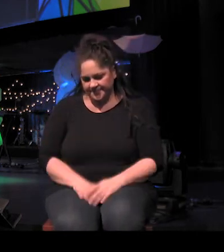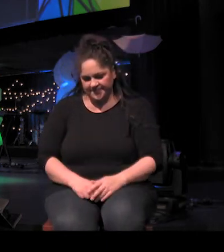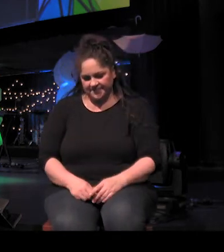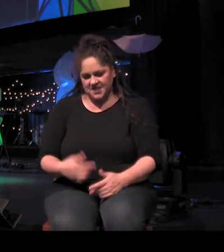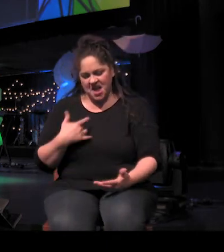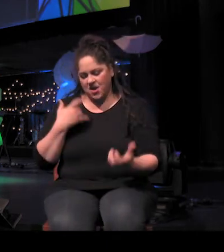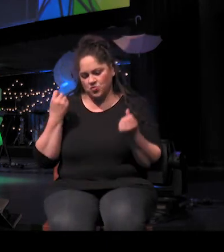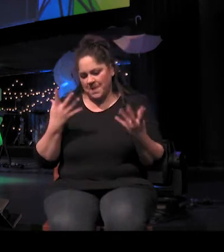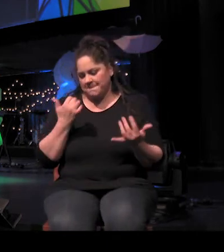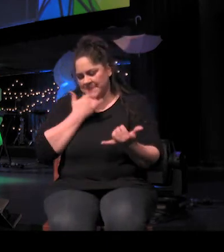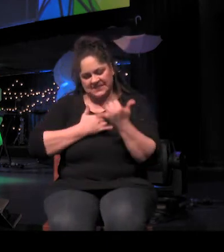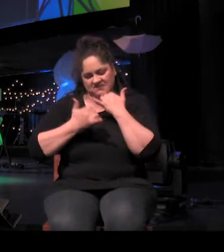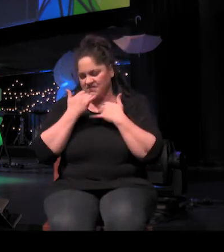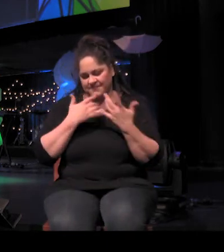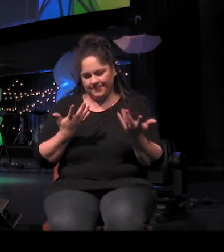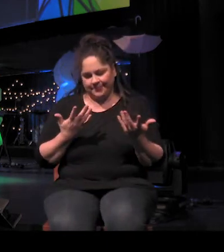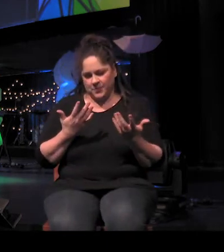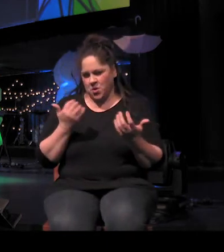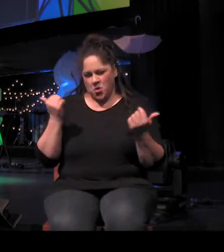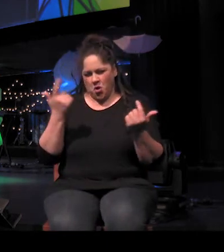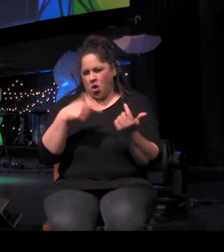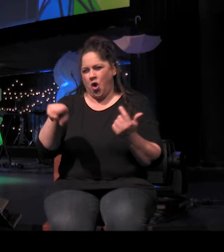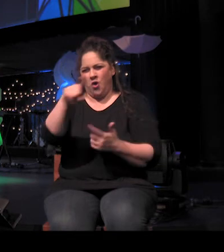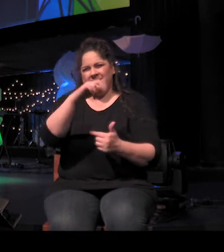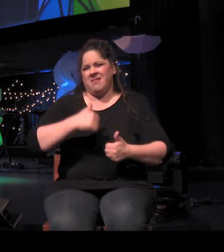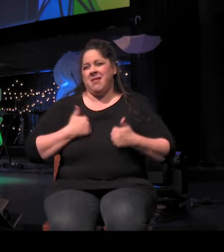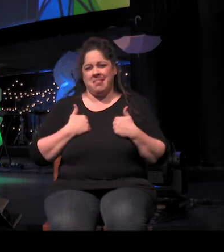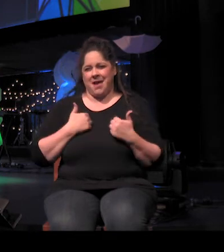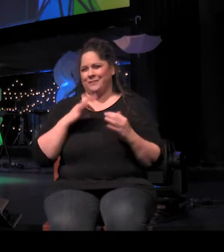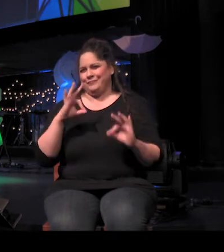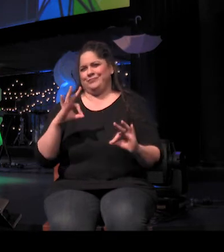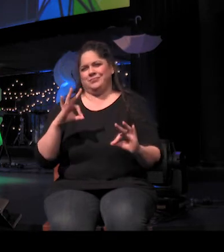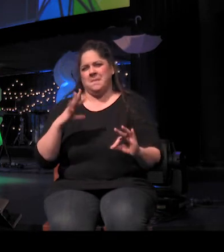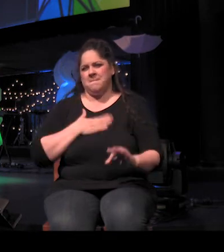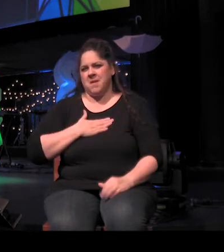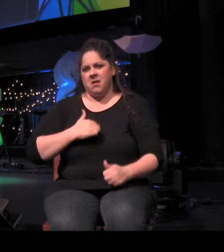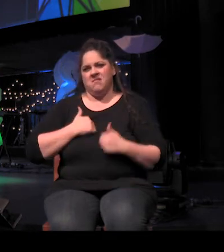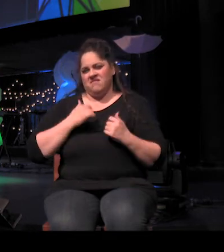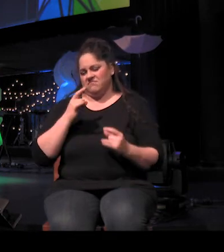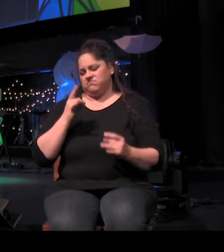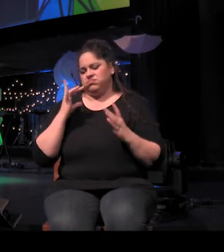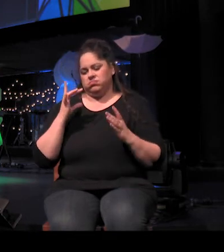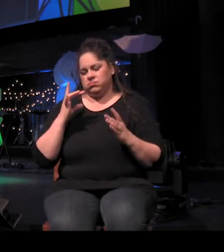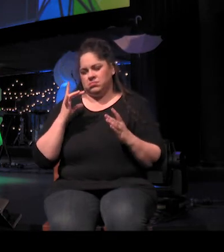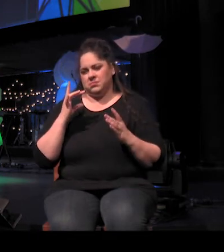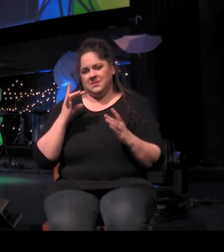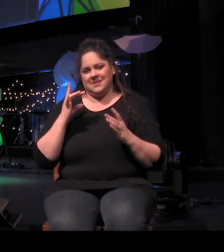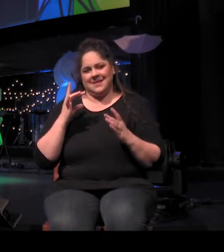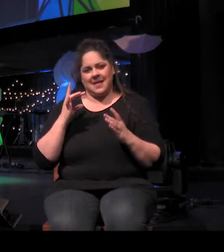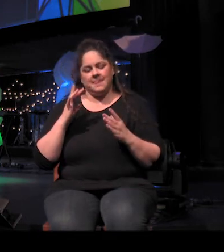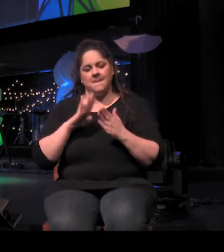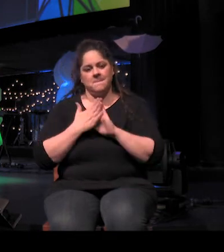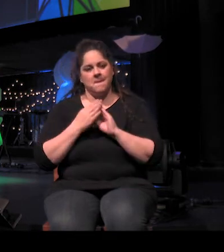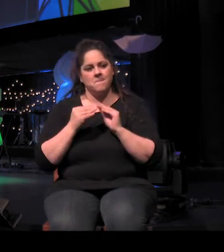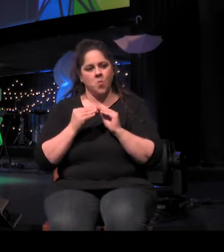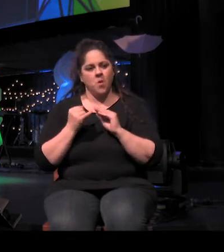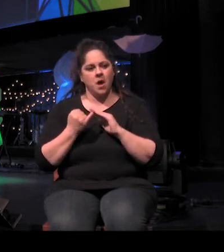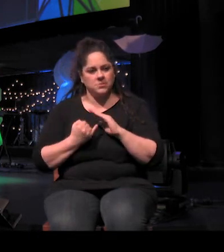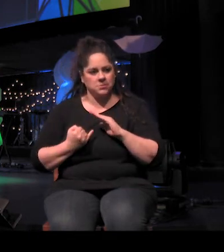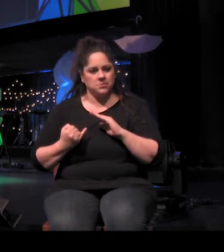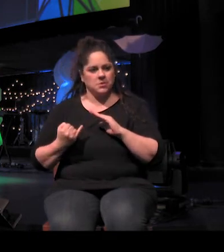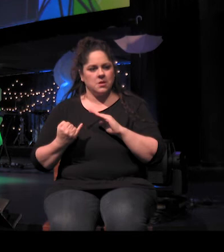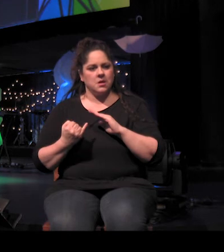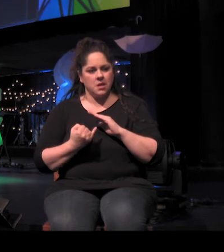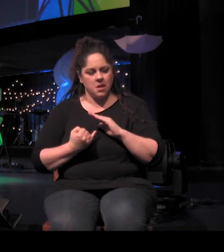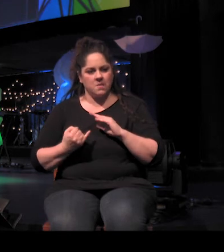You've made too many mistakes. Everybody else's life is going great except yours. And that just leads to being more isolated and leads to